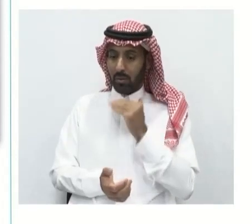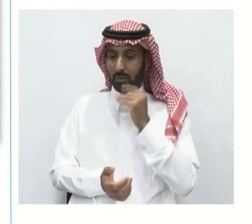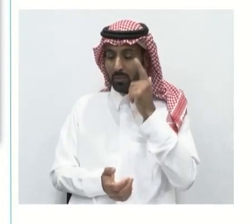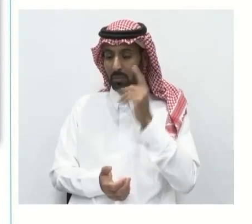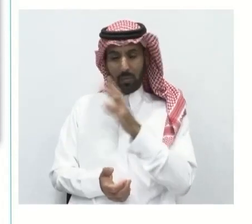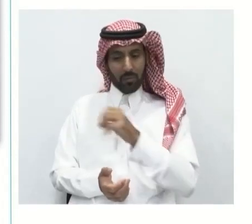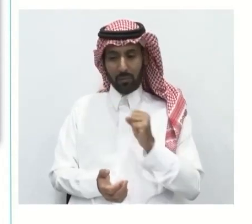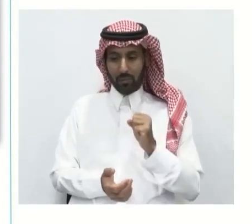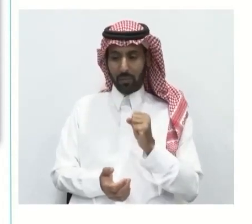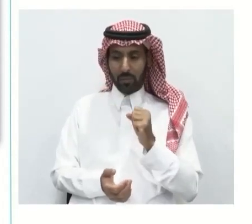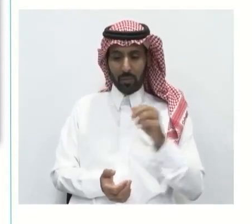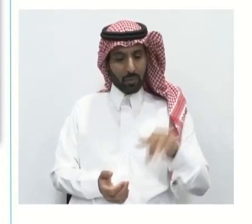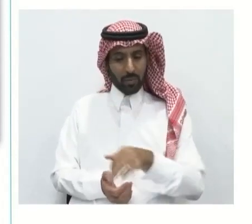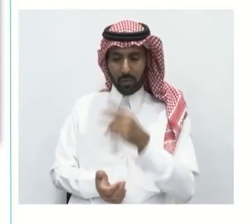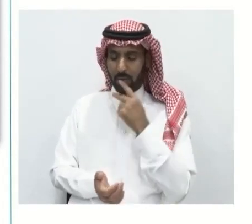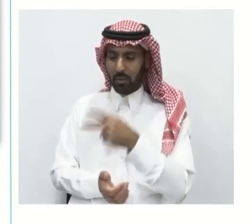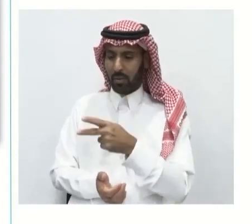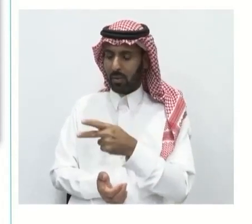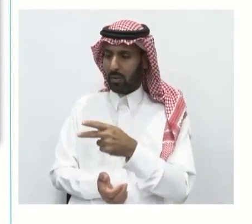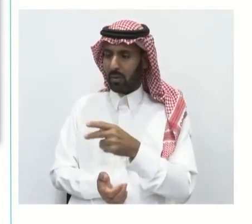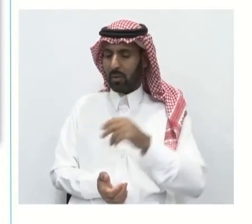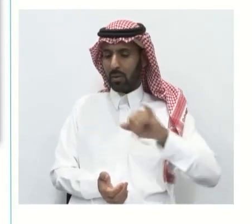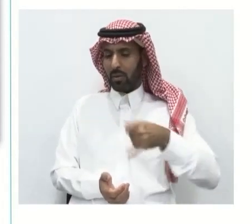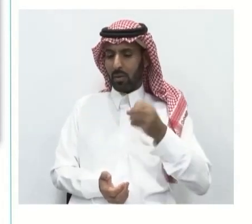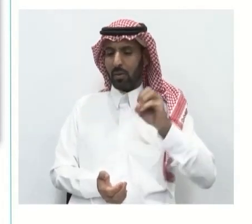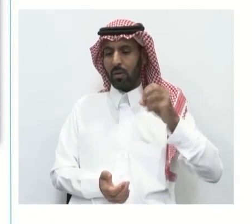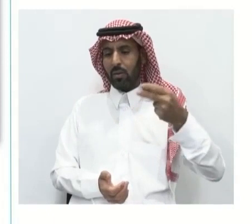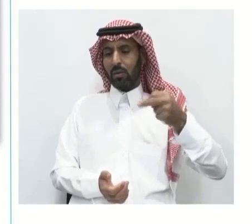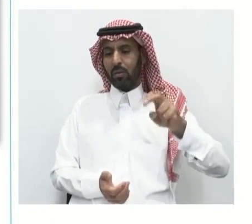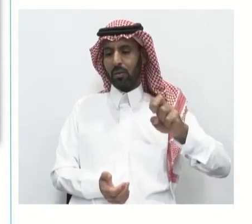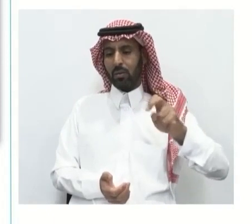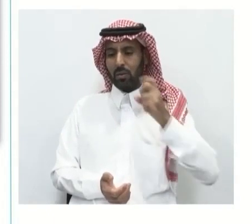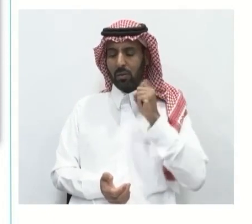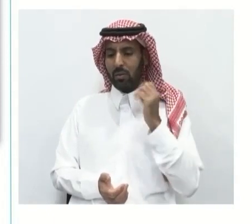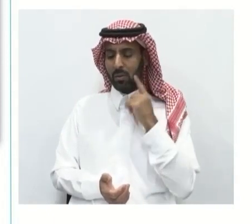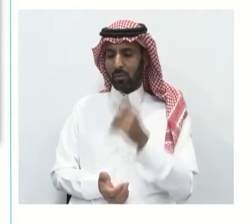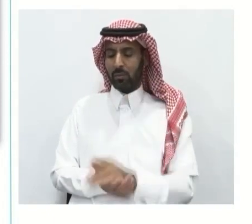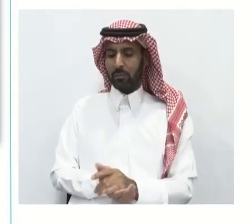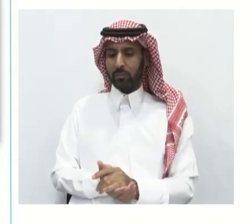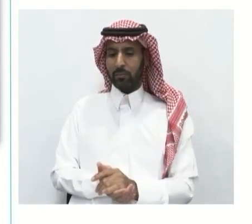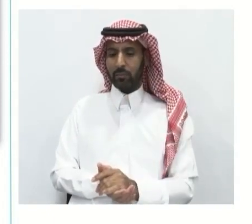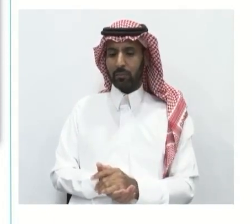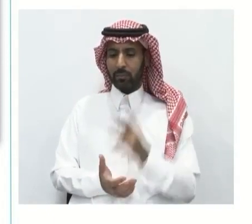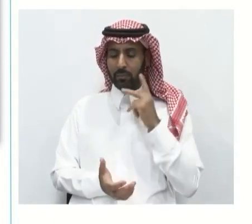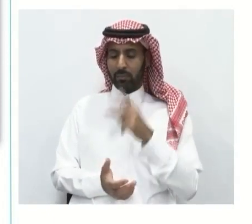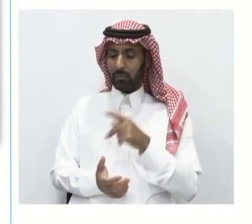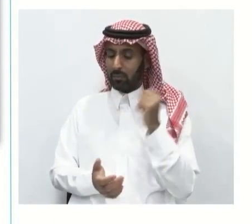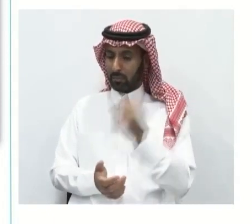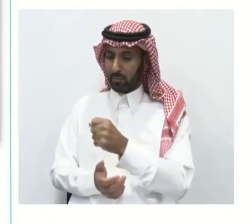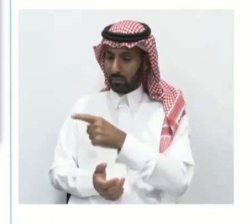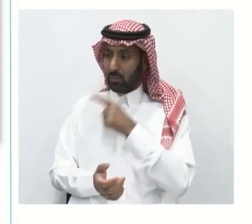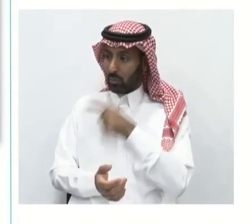that. Combs nodded and said, Mr. Jones, I believe there was a crime indeed. And it was committed by